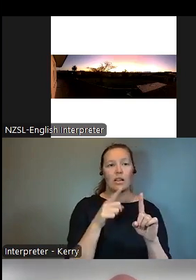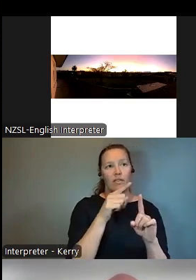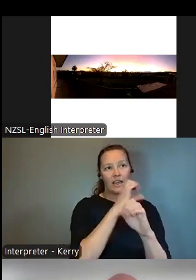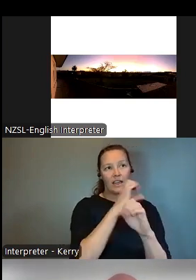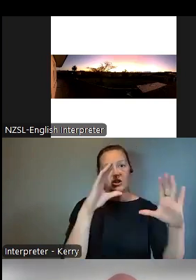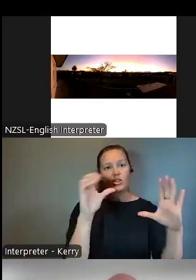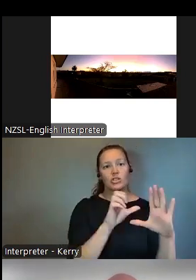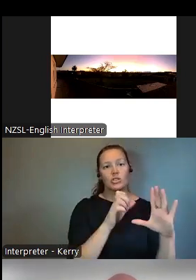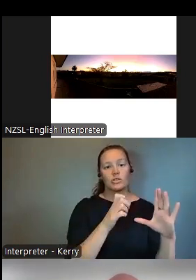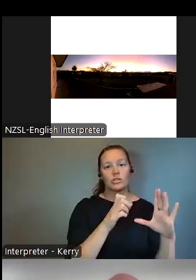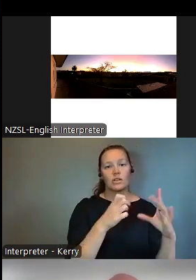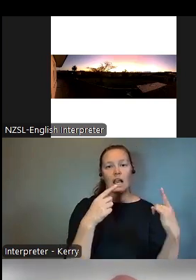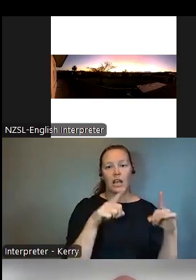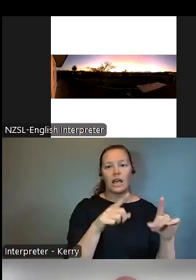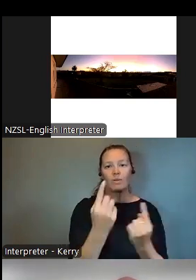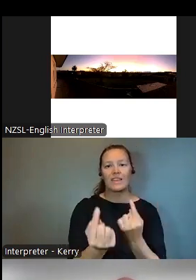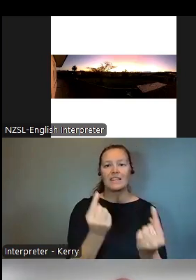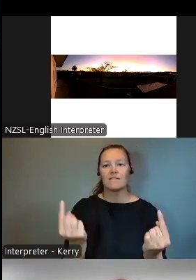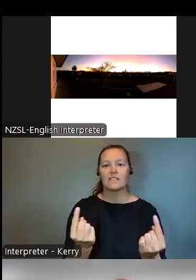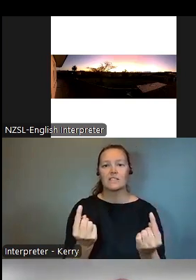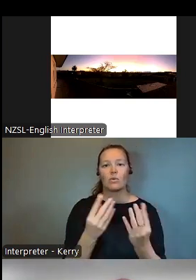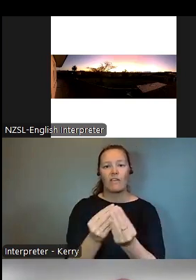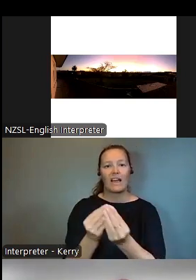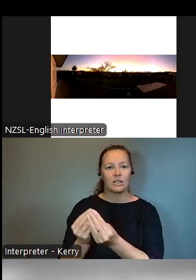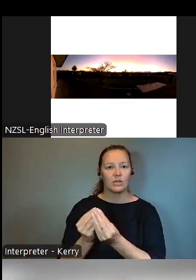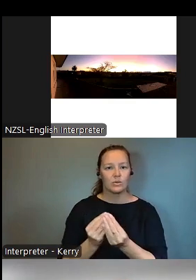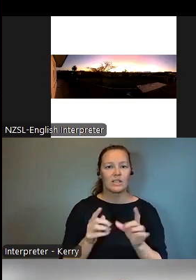individuals' values. As it says there, if a change is